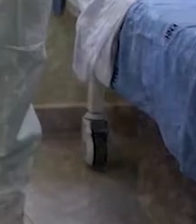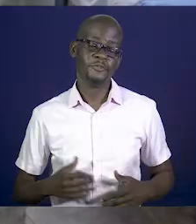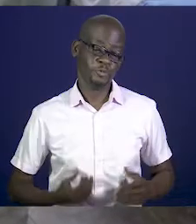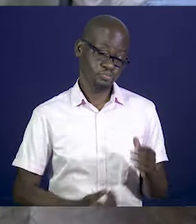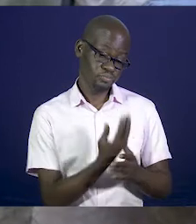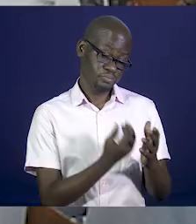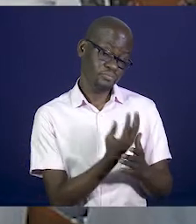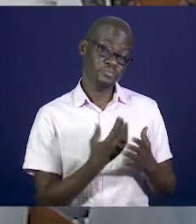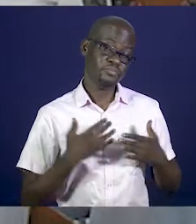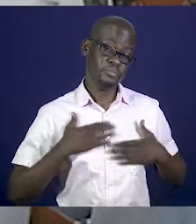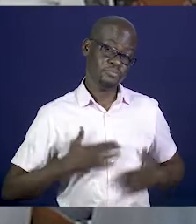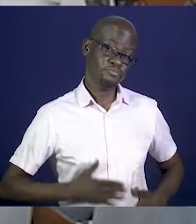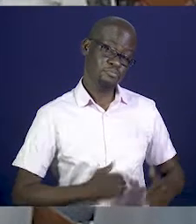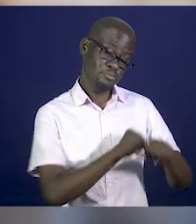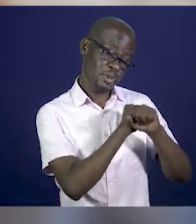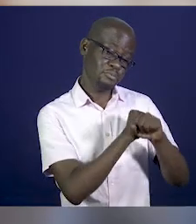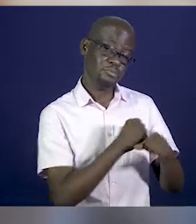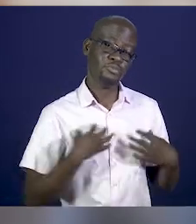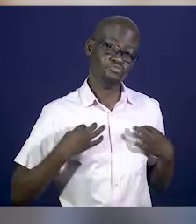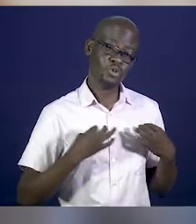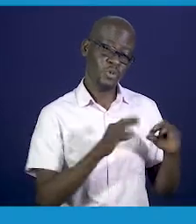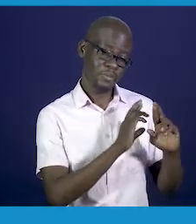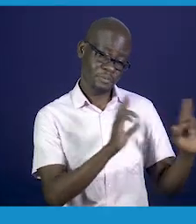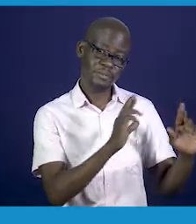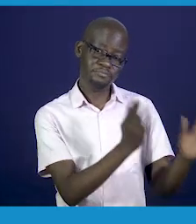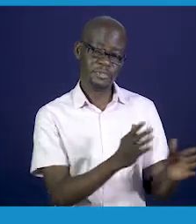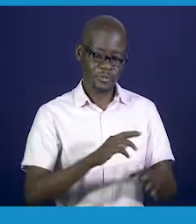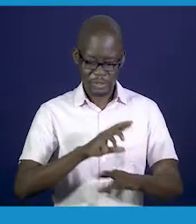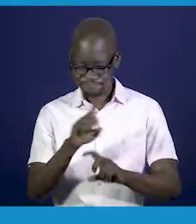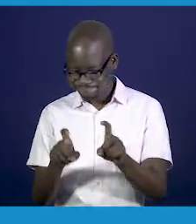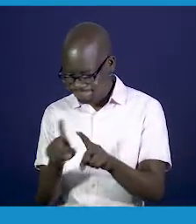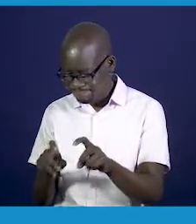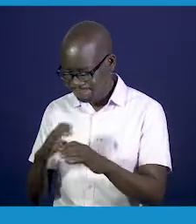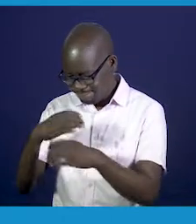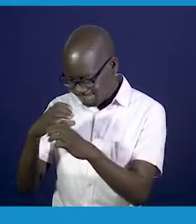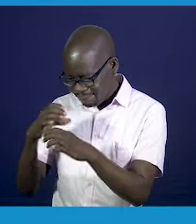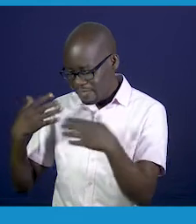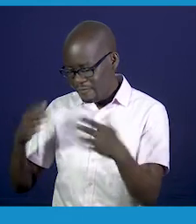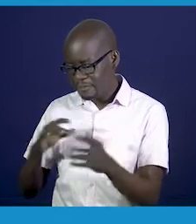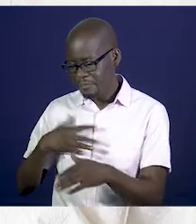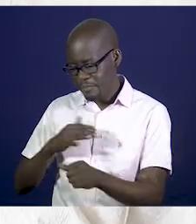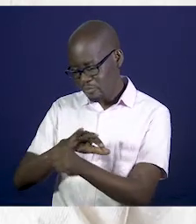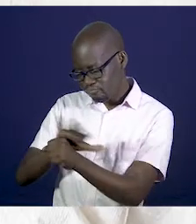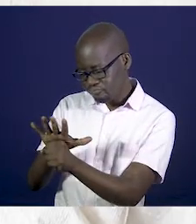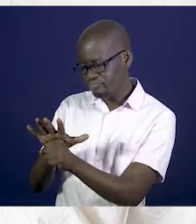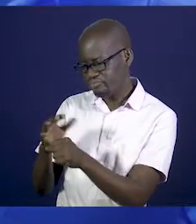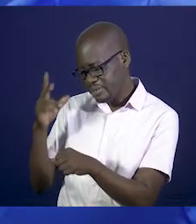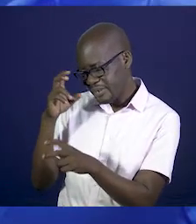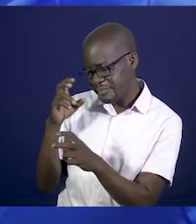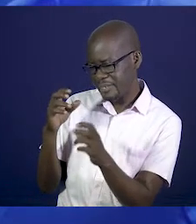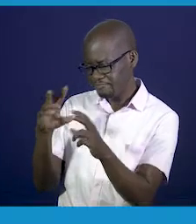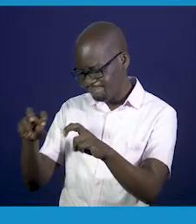have scaled up our personal protection equipment. We have tested samples from quarantined persons and their contacts. We